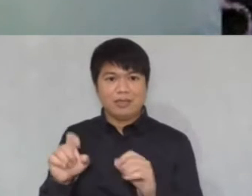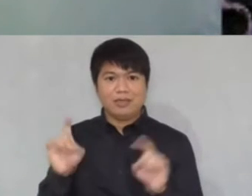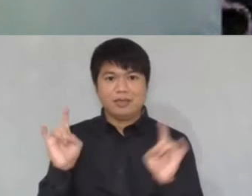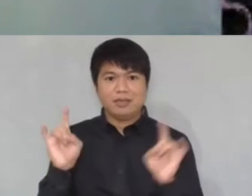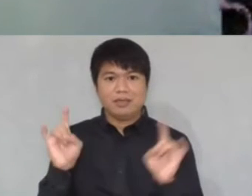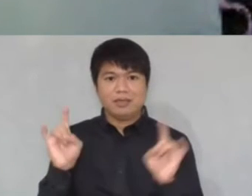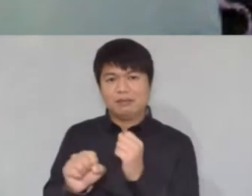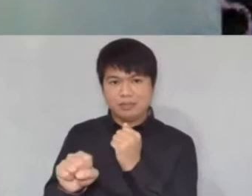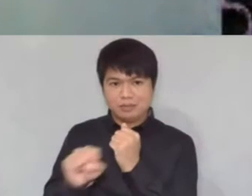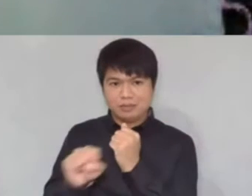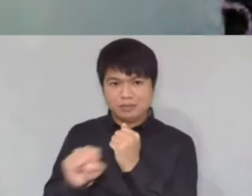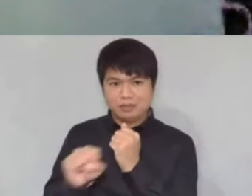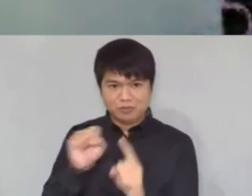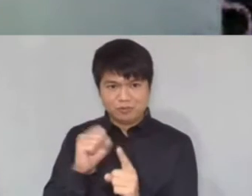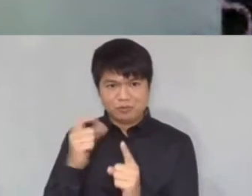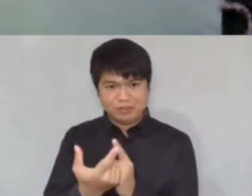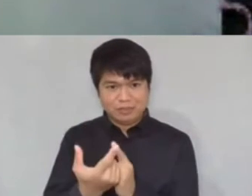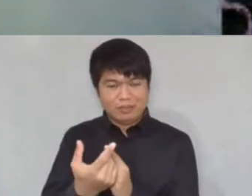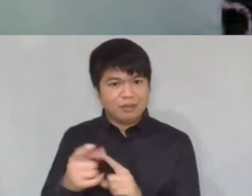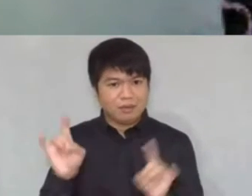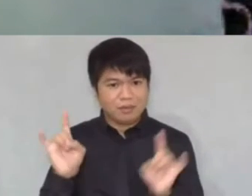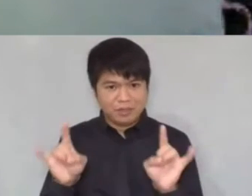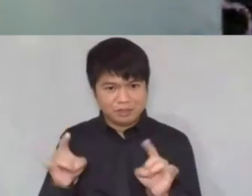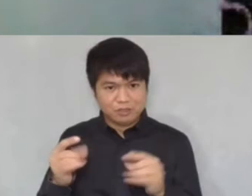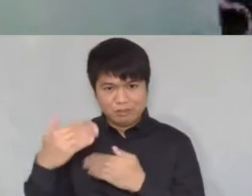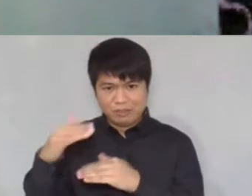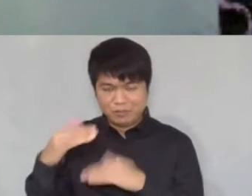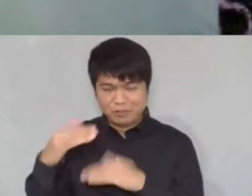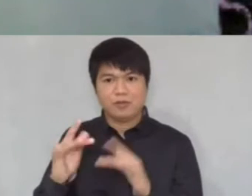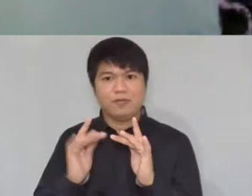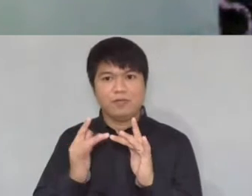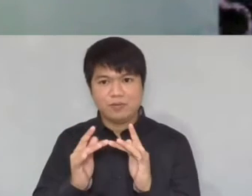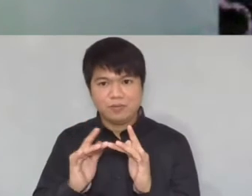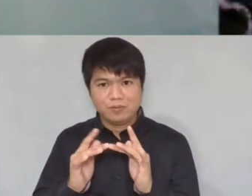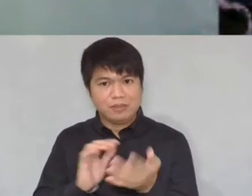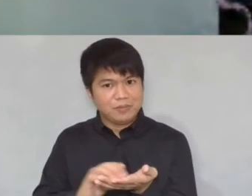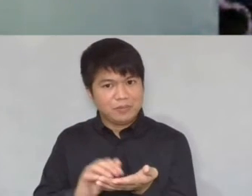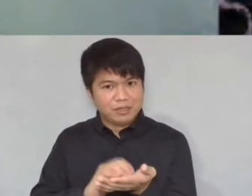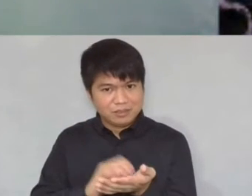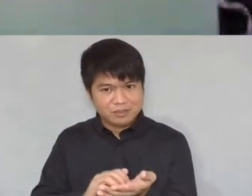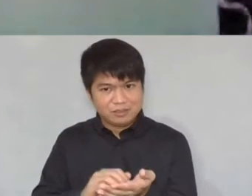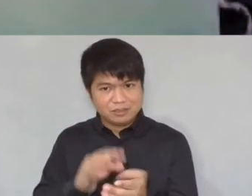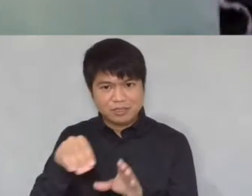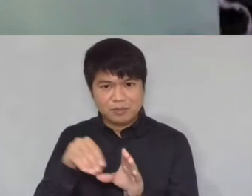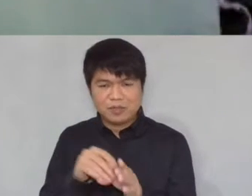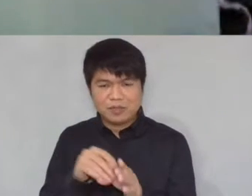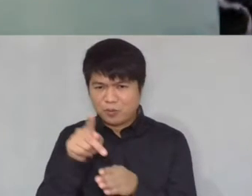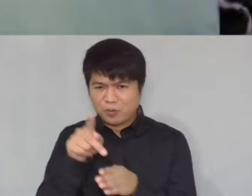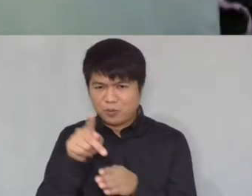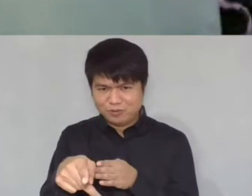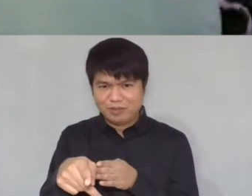advertisements also in social media. The limitations in the virtual practice, including also